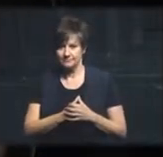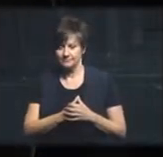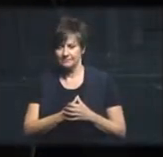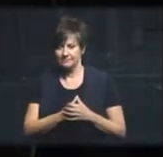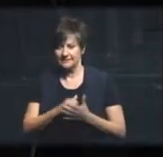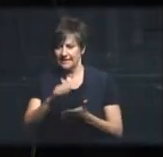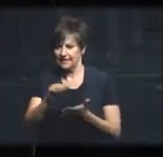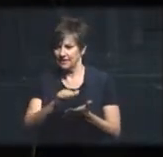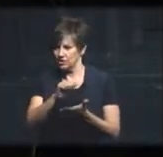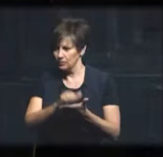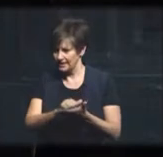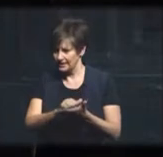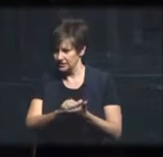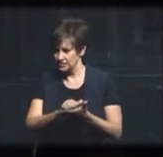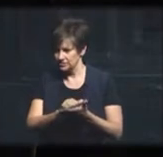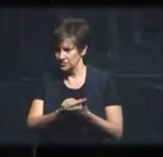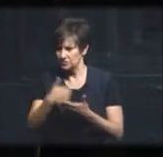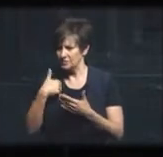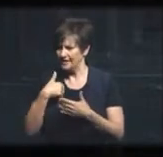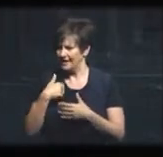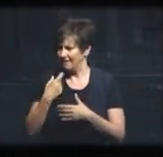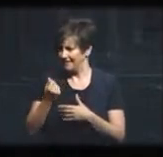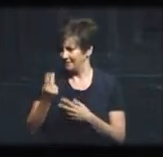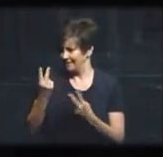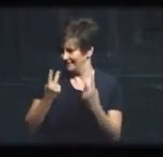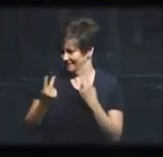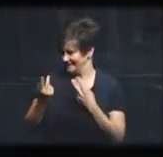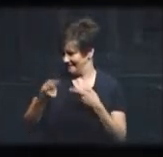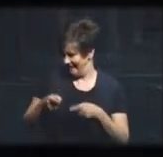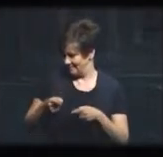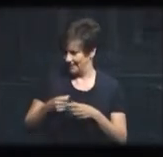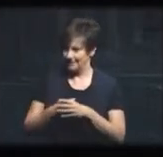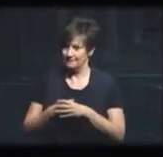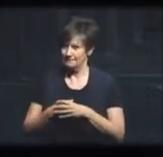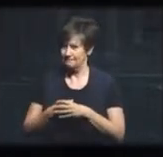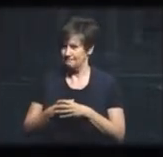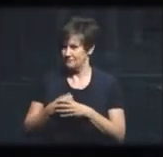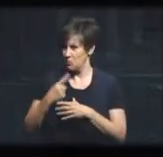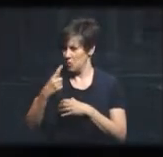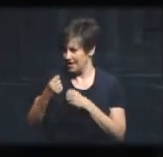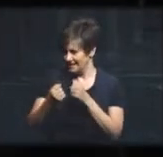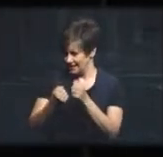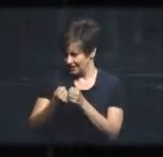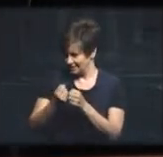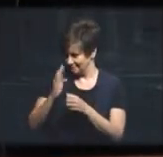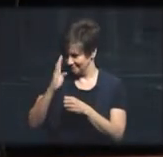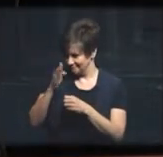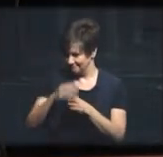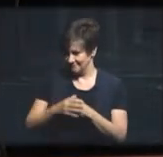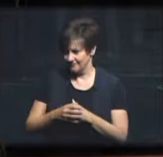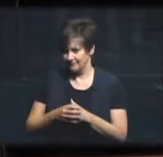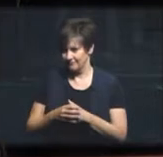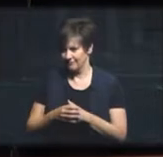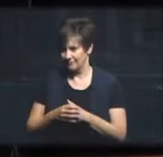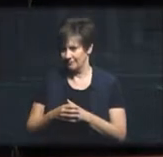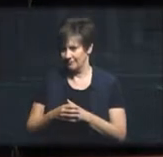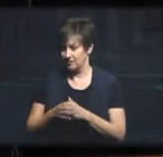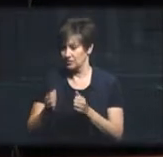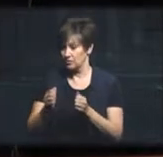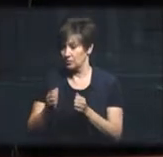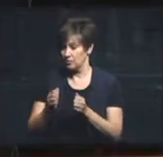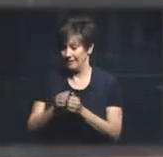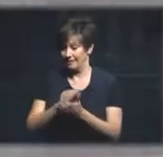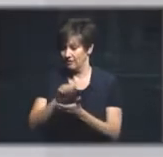Accreditation is, we've got a little visit coming up. It's coming up about a year from now. And so with accreditation,